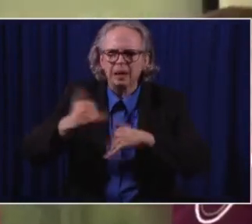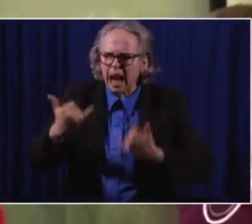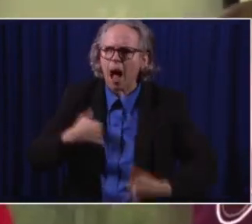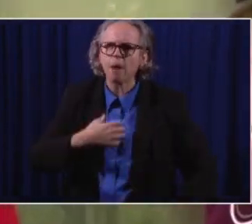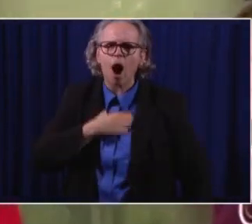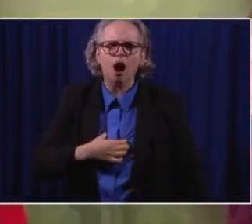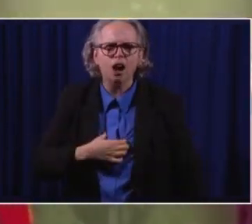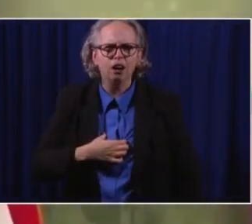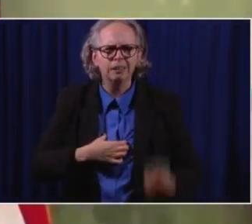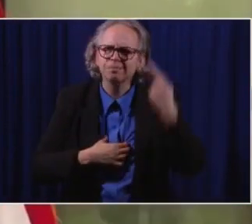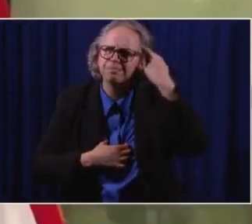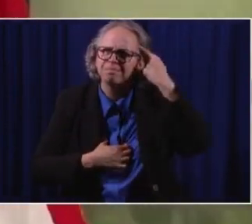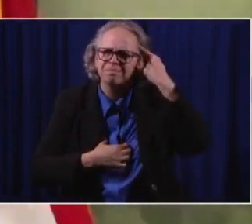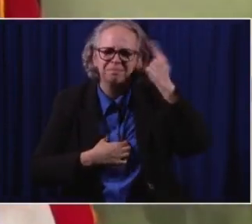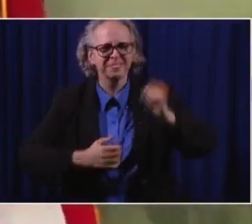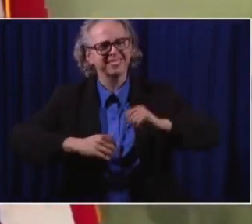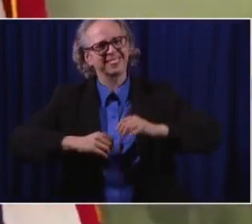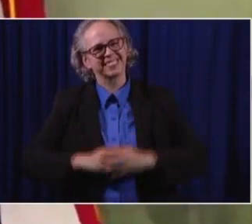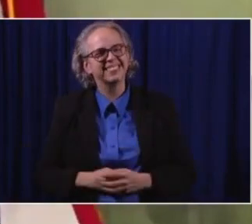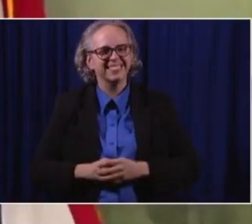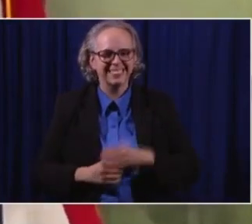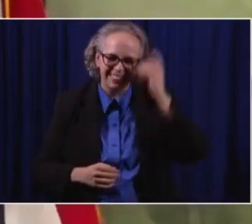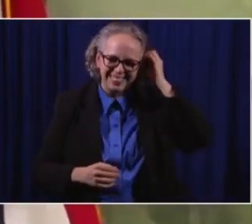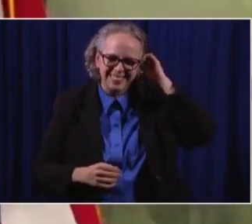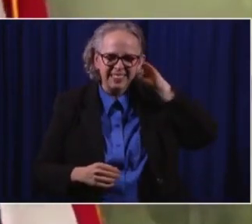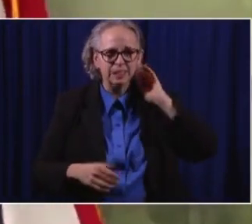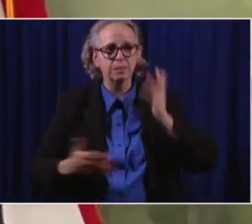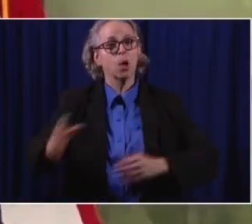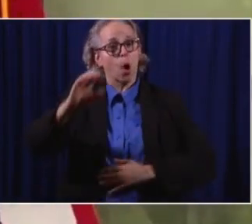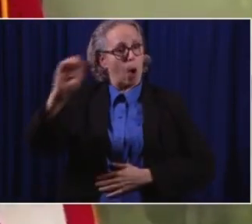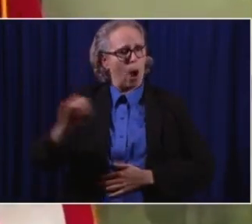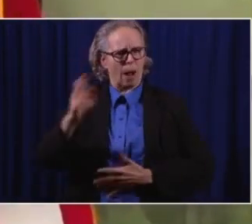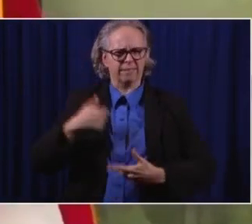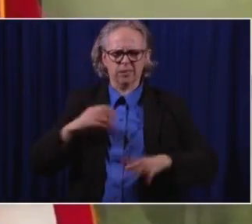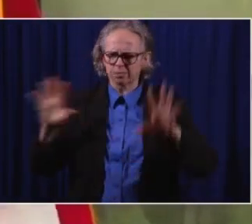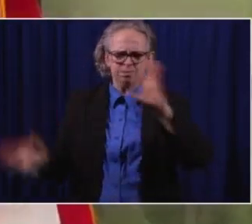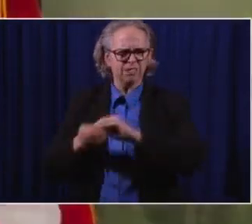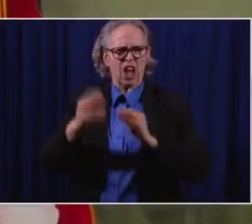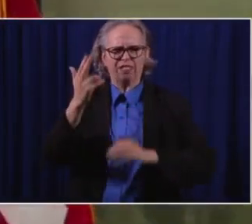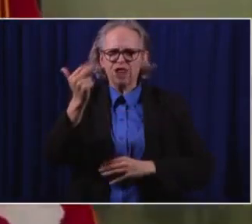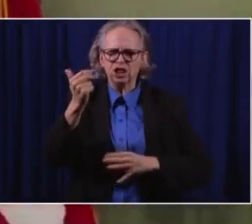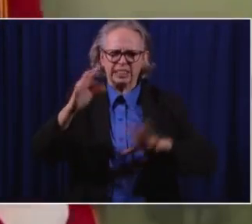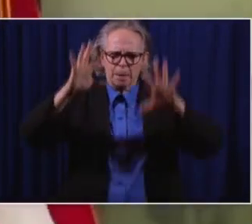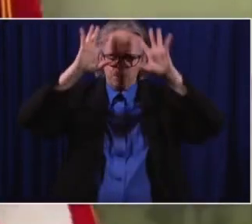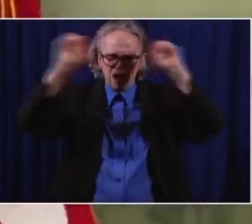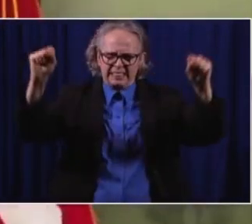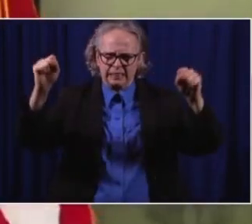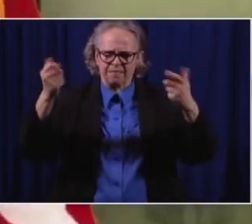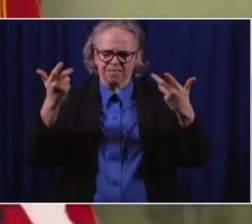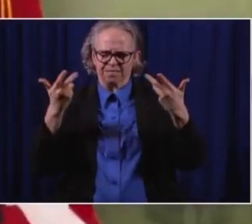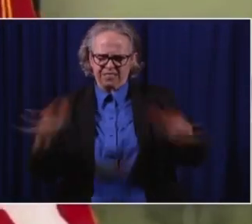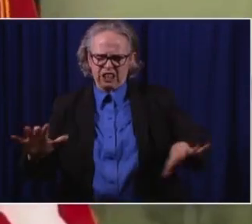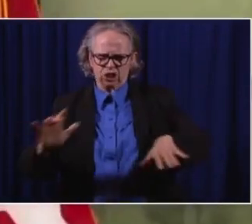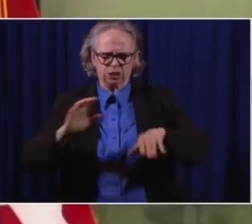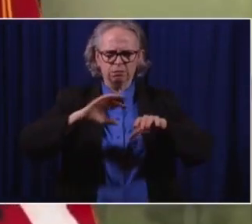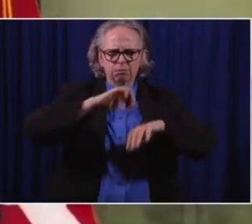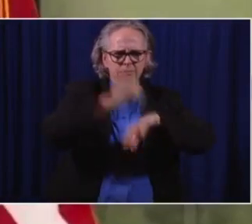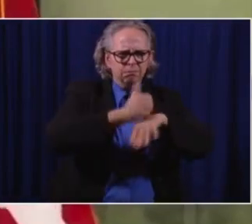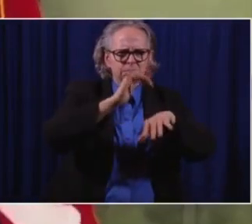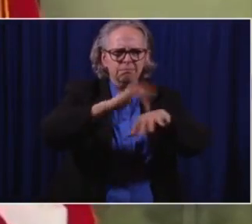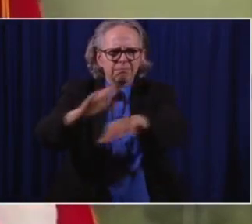Ohio has 13 presidential sites, including the Harding Center. So you can visit ohiohistory.org and